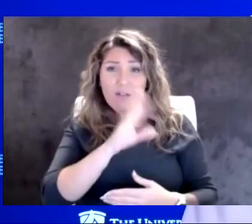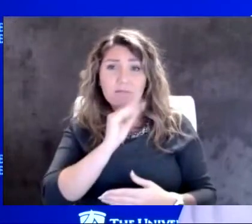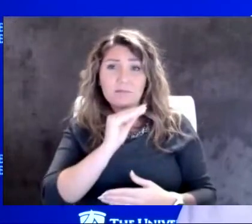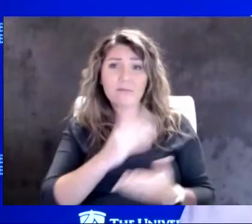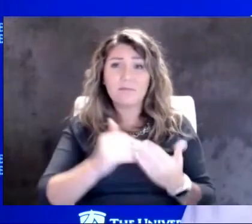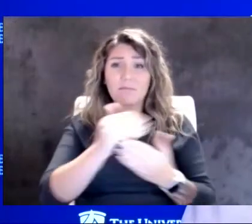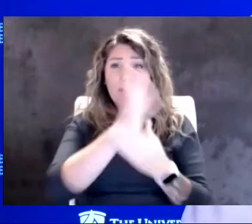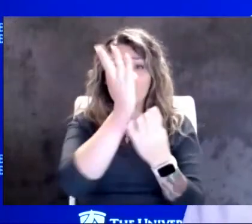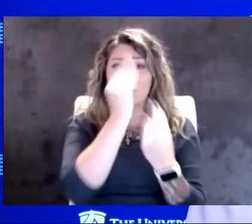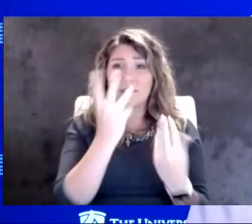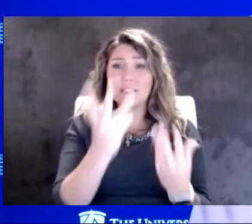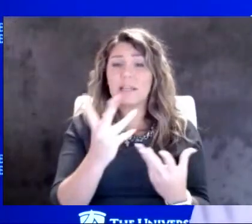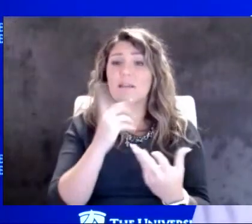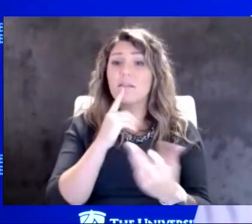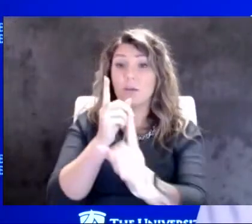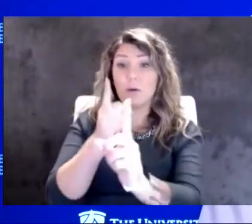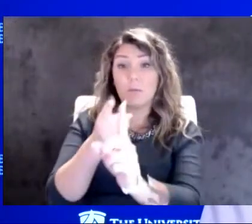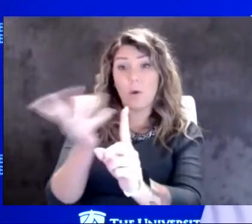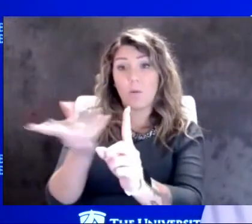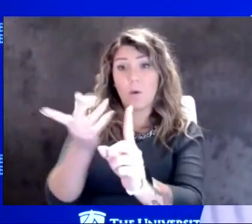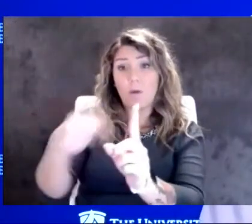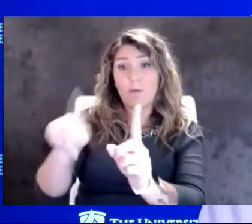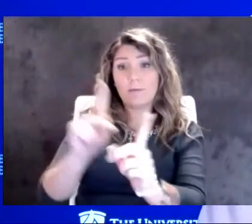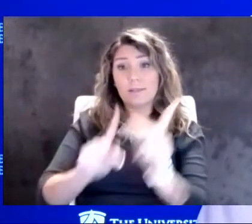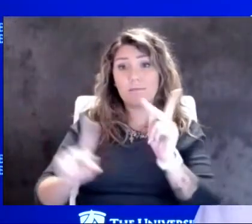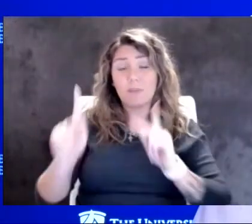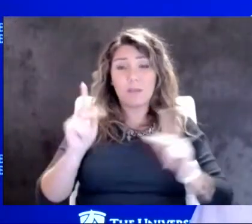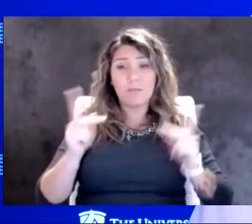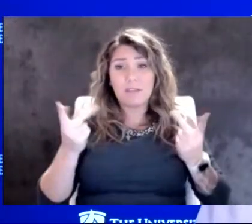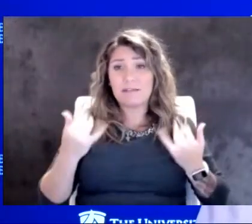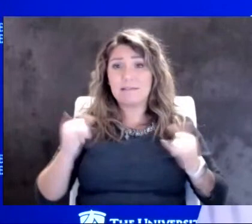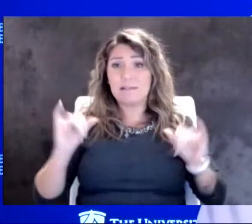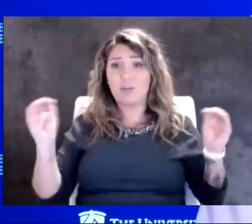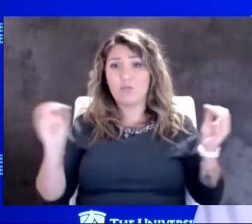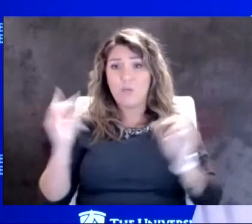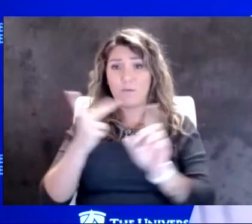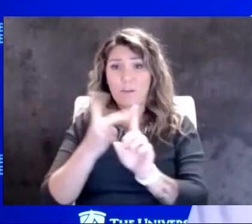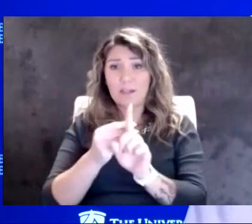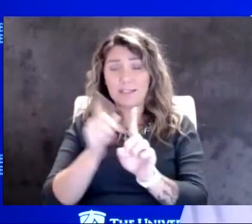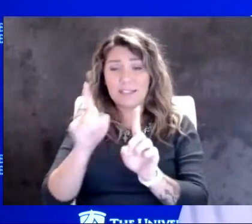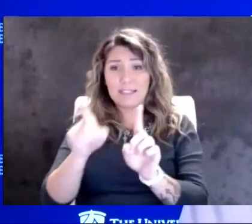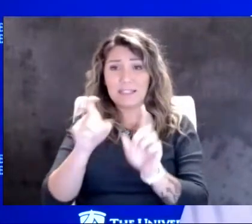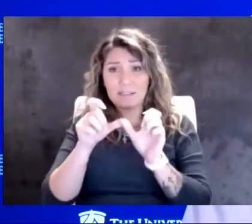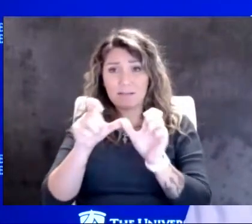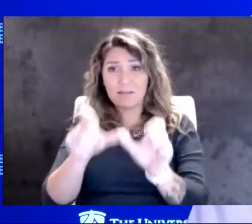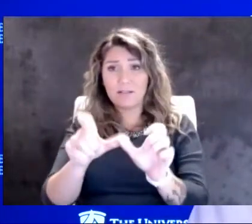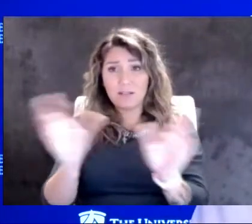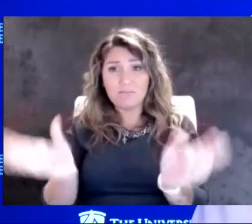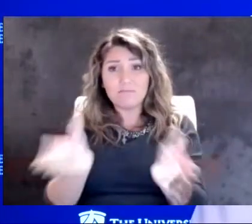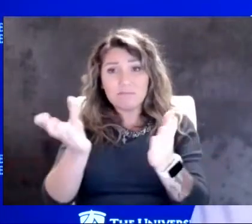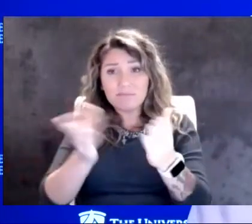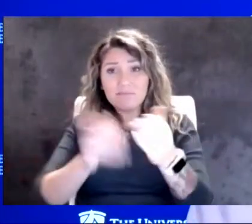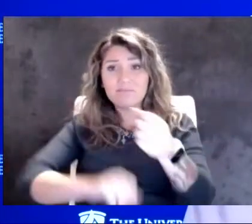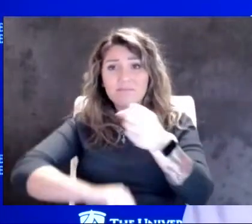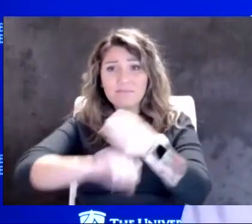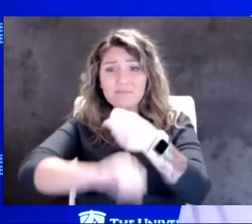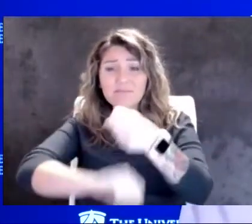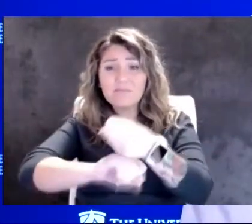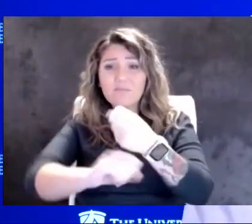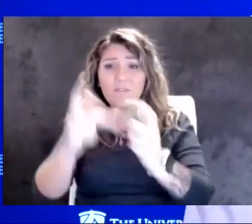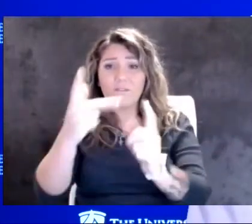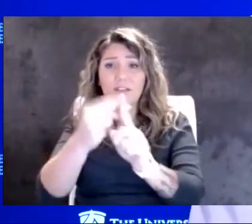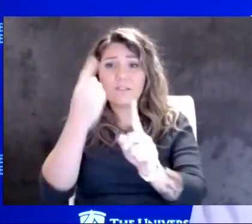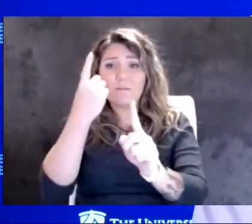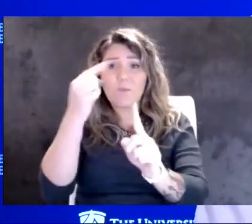line is, even those people that still haven't gotten any dose, we need to continue to endorse vaccination for that group of people as